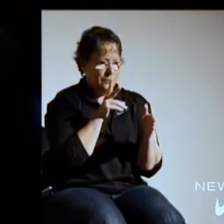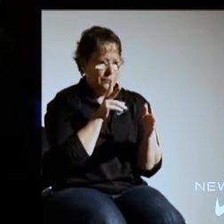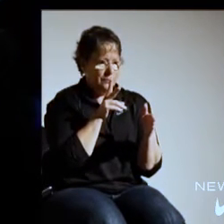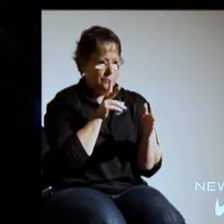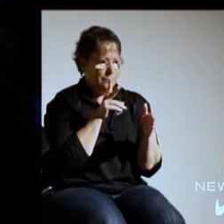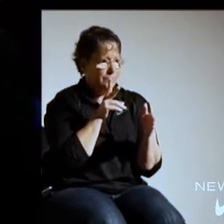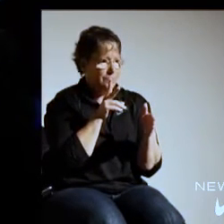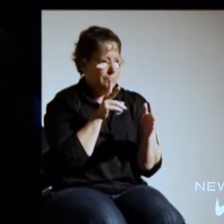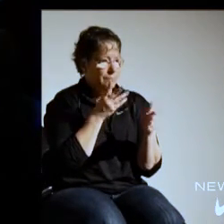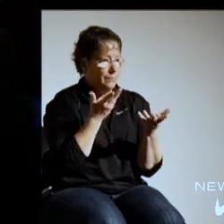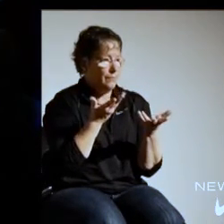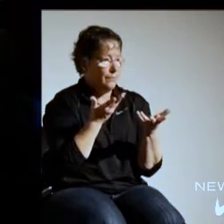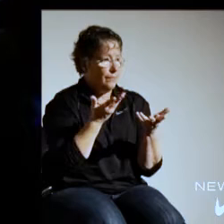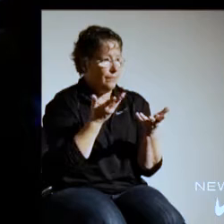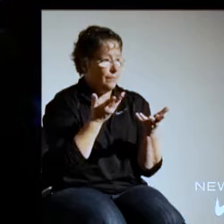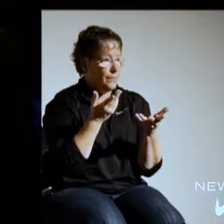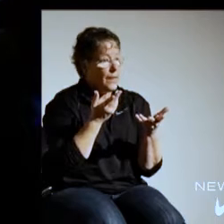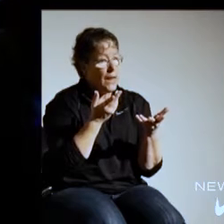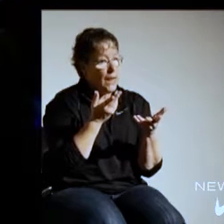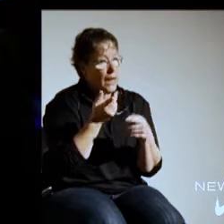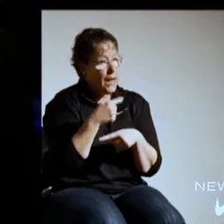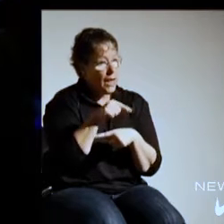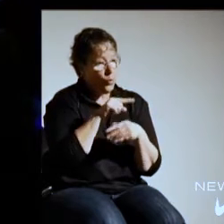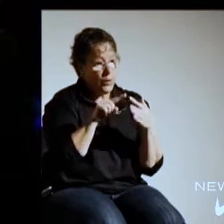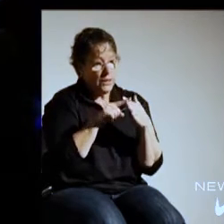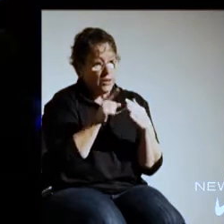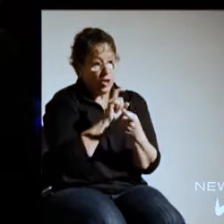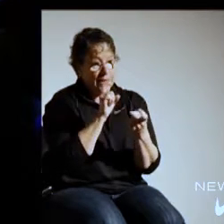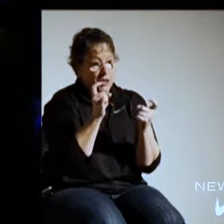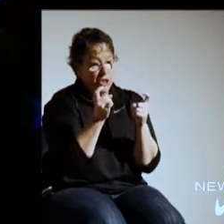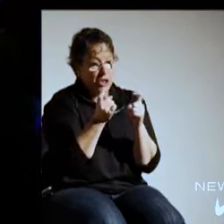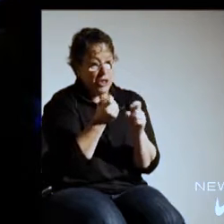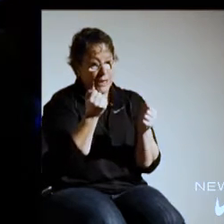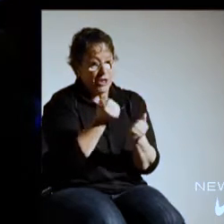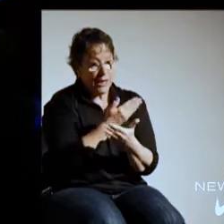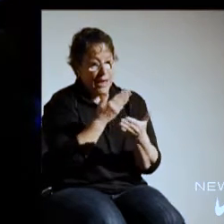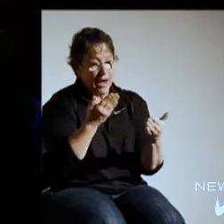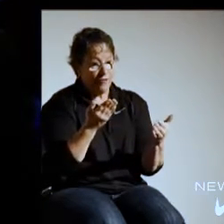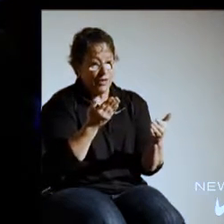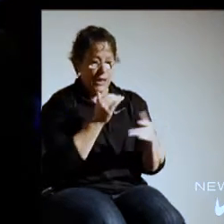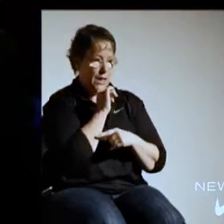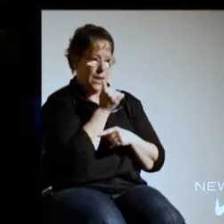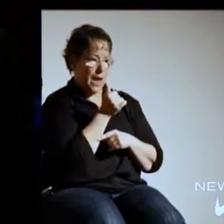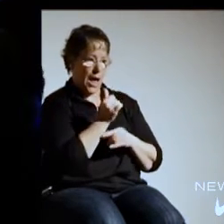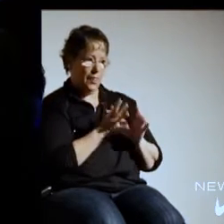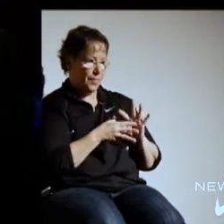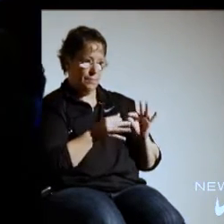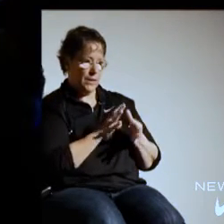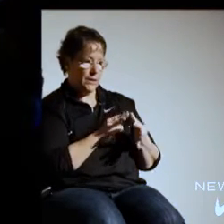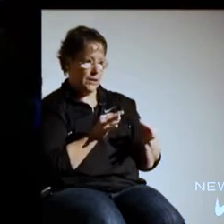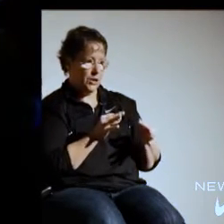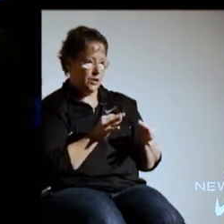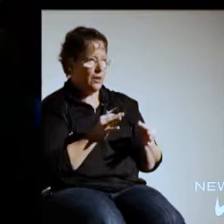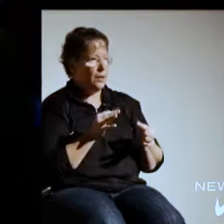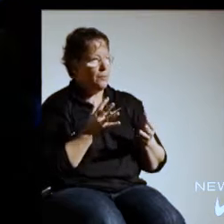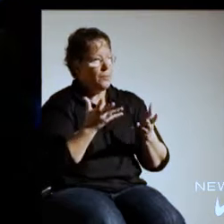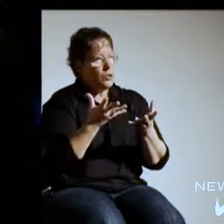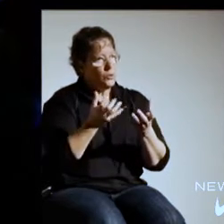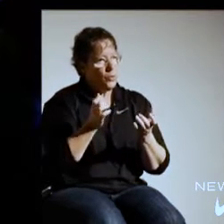And we started changing everything about the church except for the message in order to reach out to